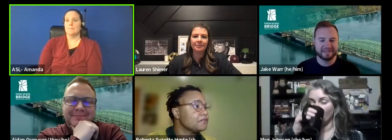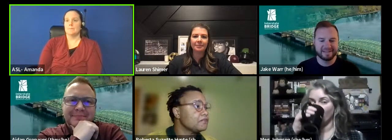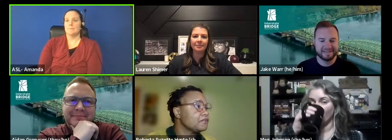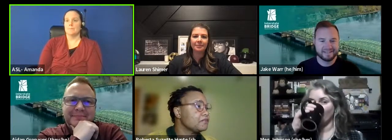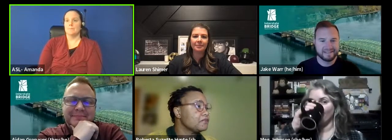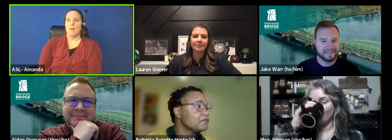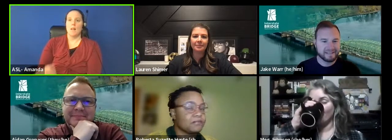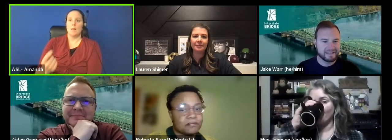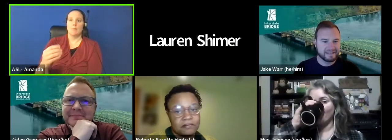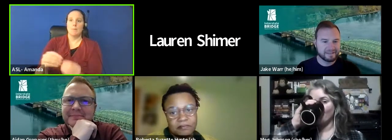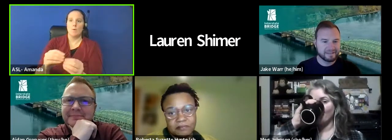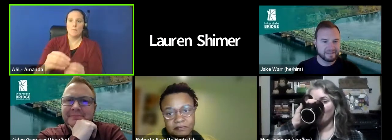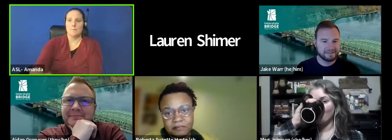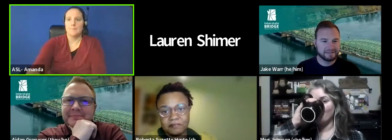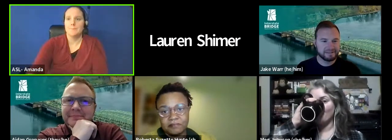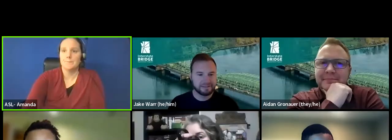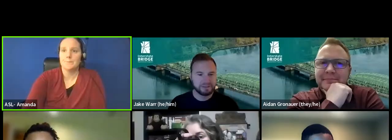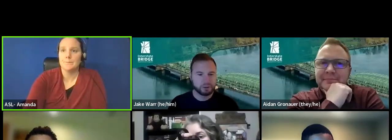of this.